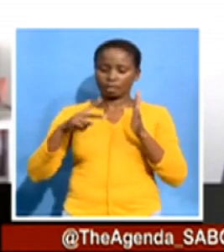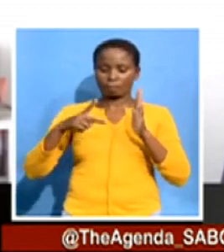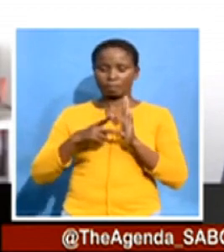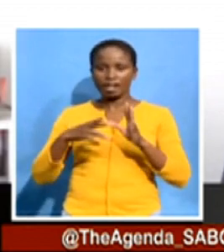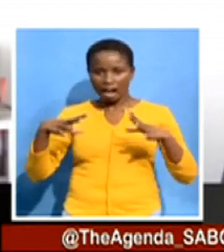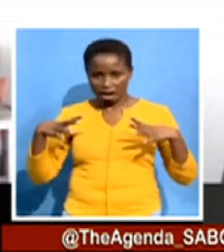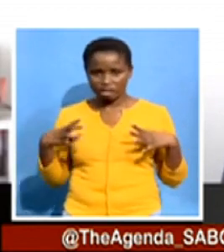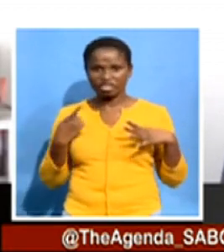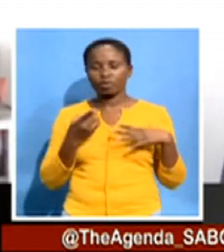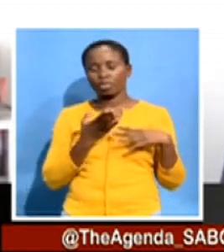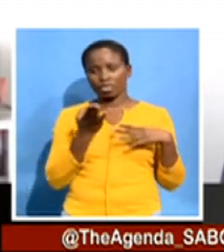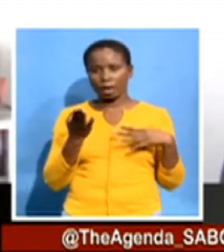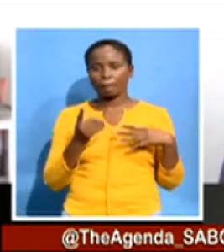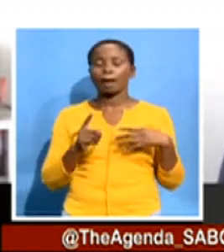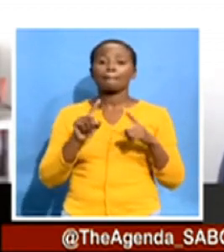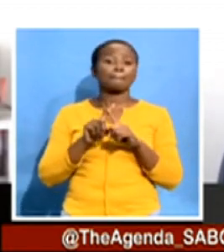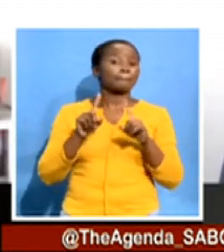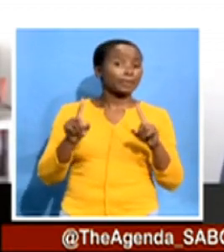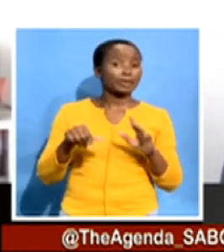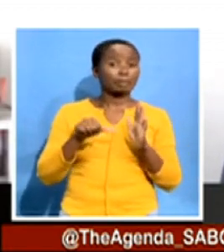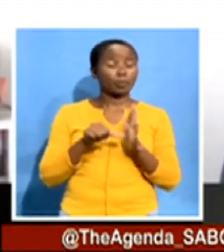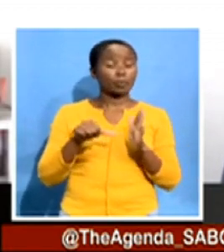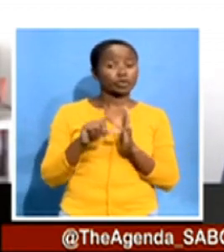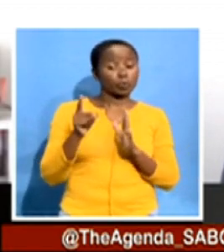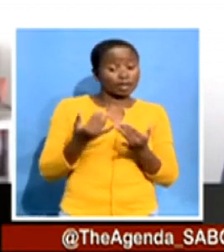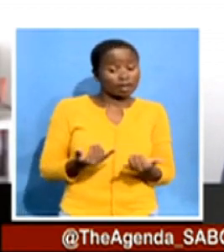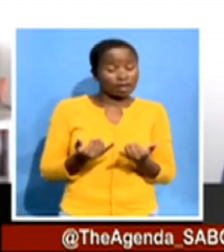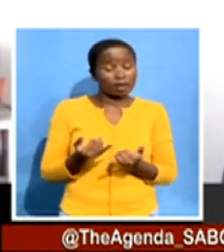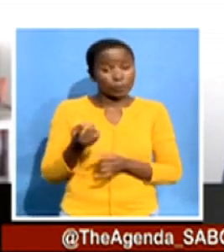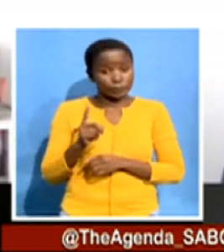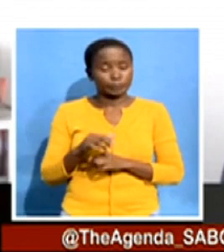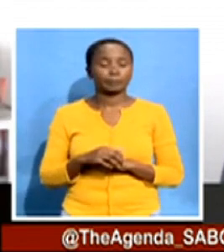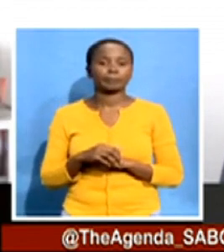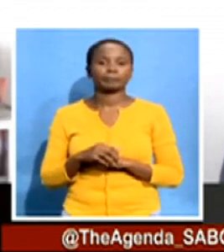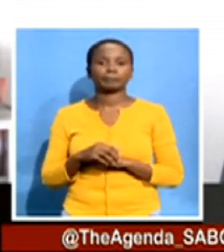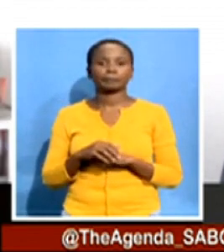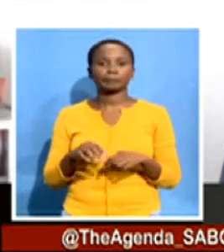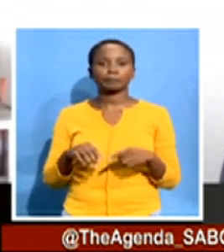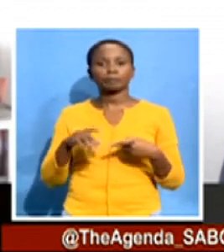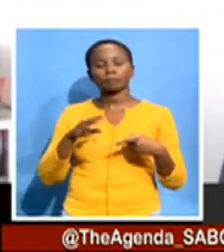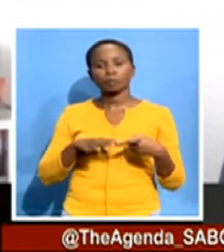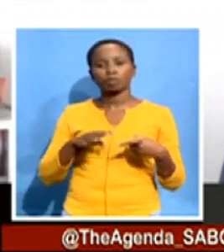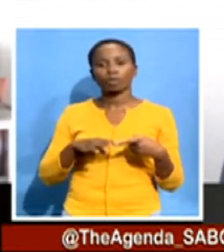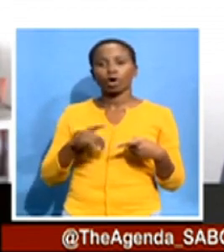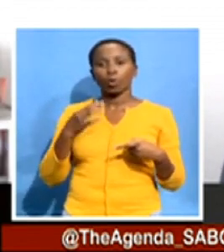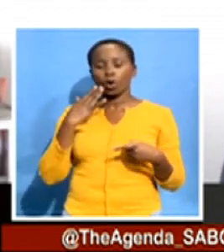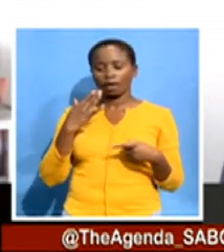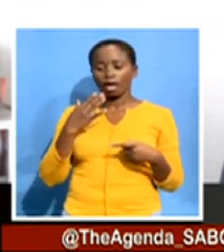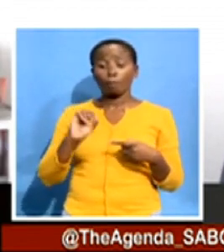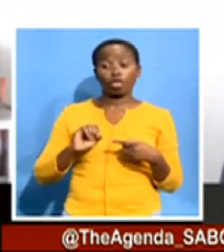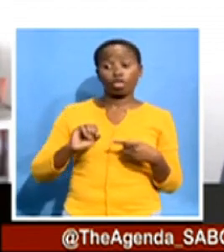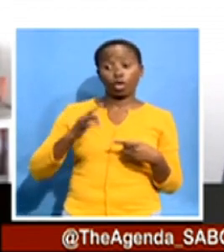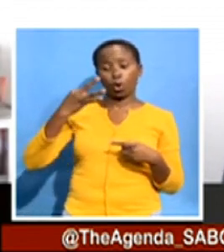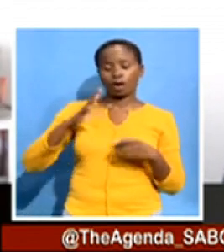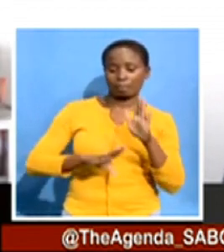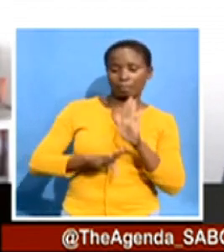this point in time is delaying the third wave. Therefore, picking up any